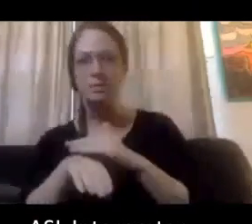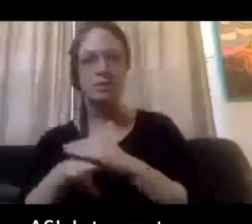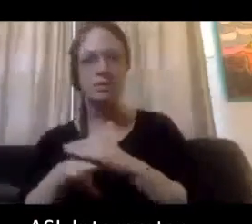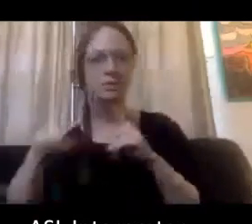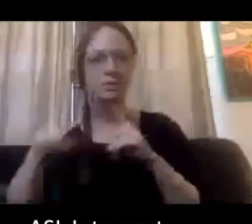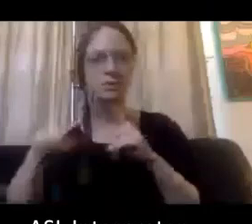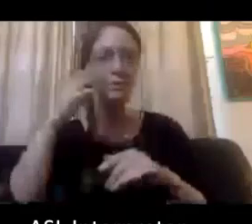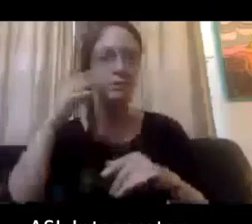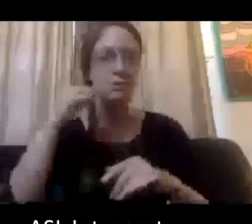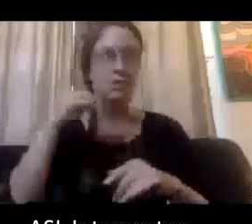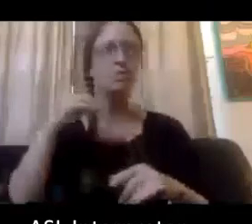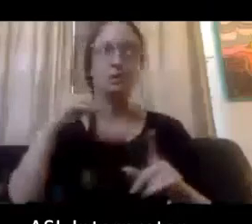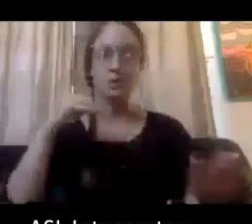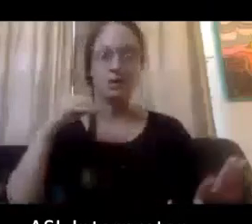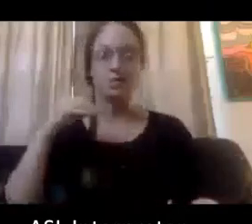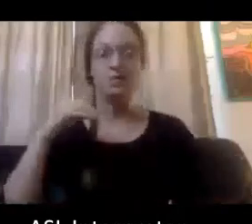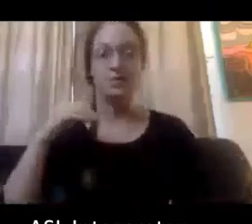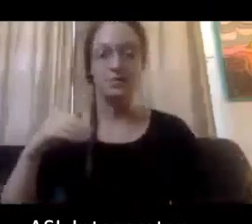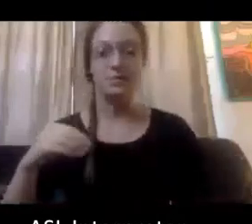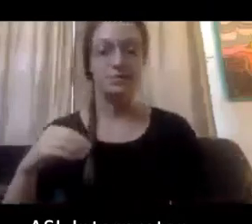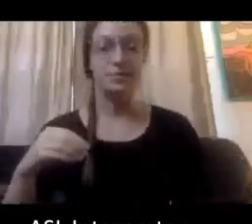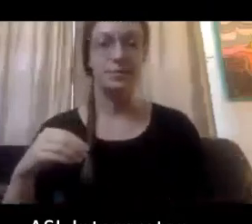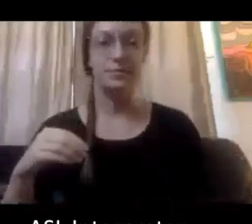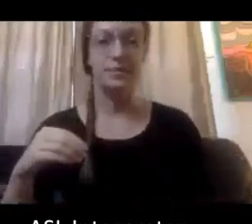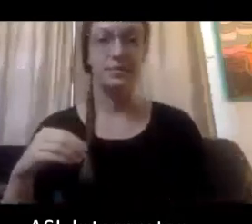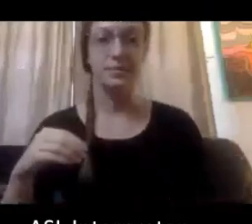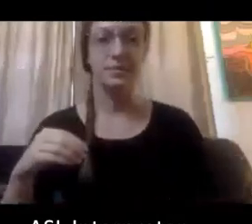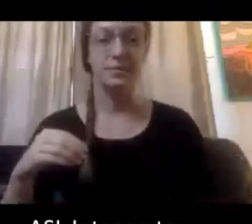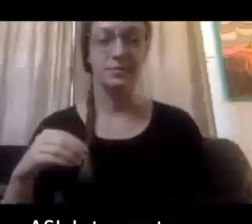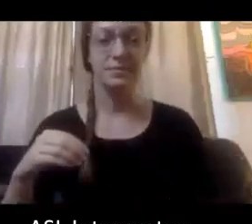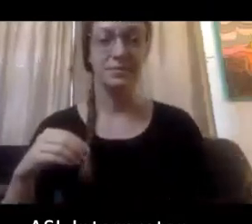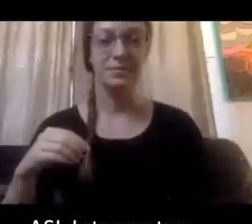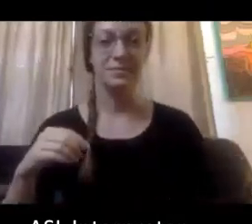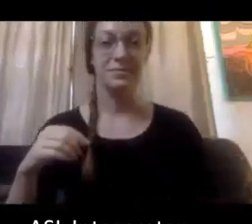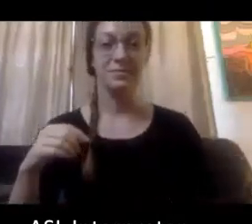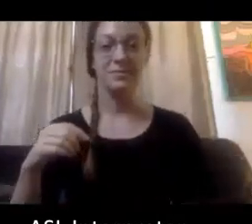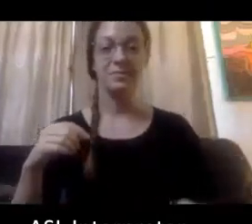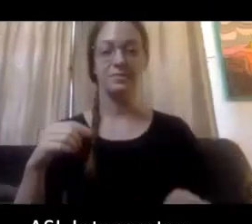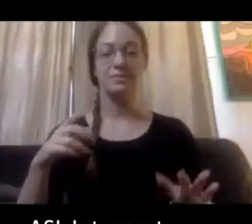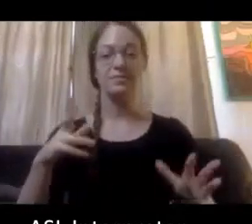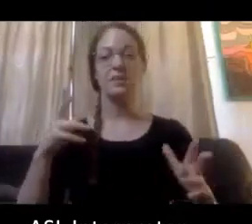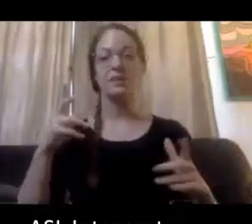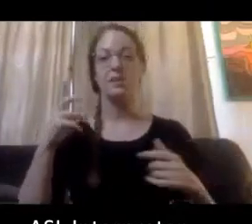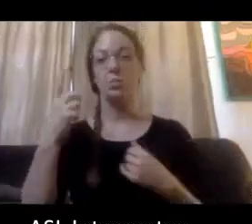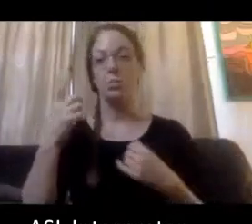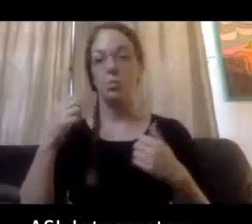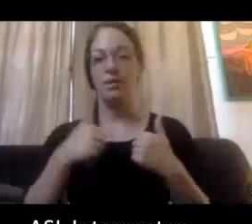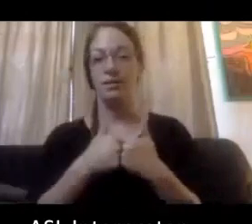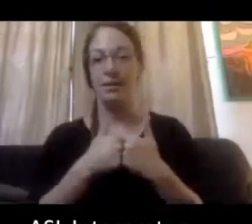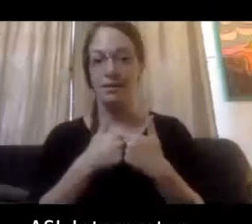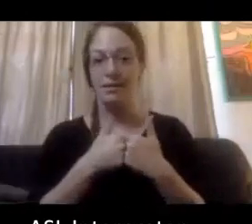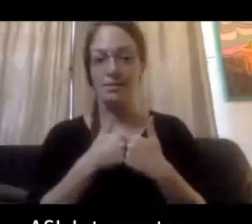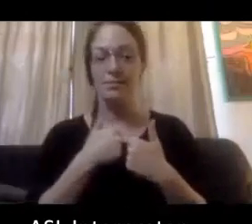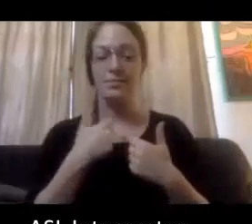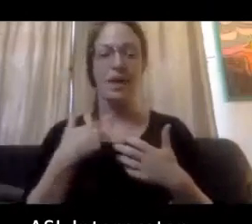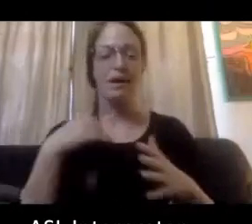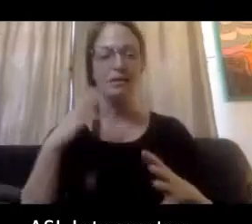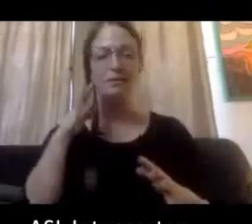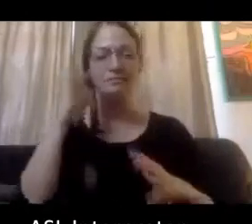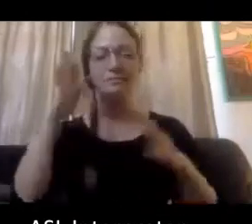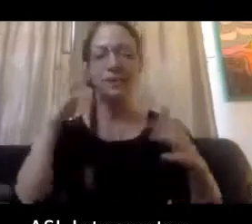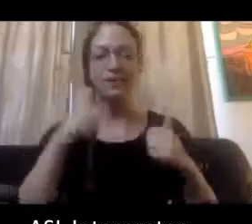So one story really sticks out to me. And creating a game, embarrassingly enough, I created a